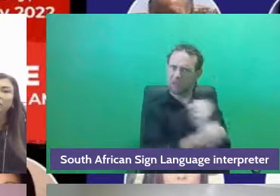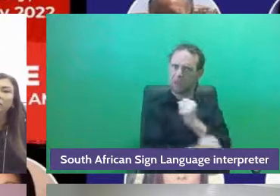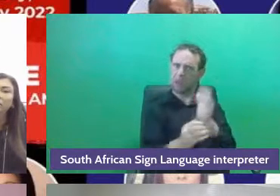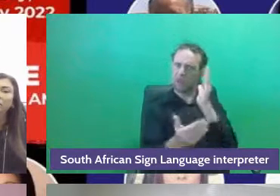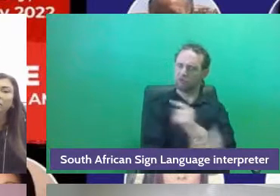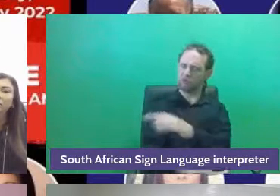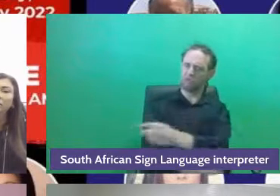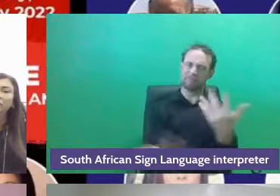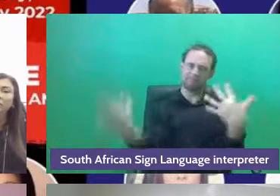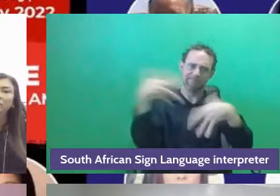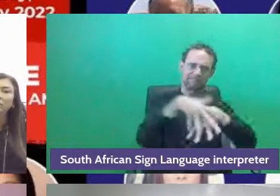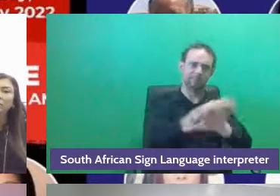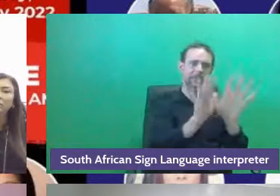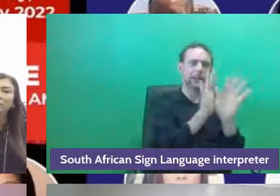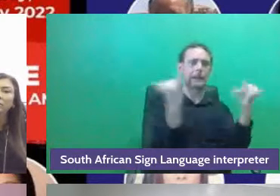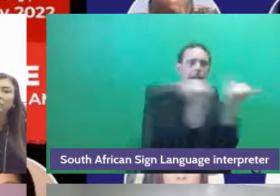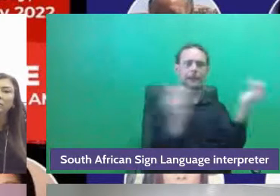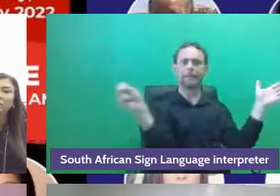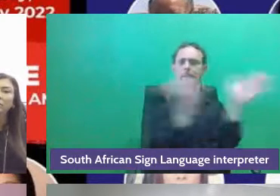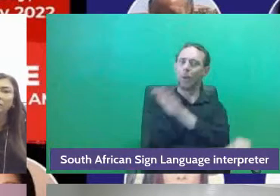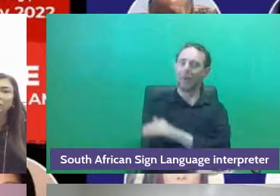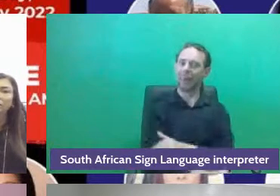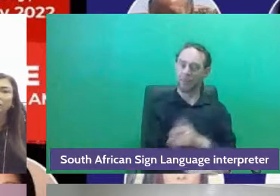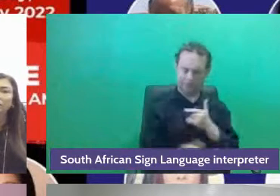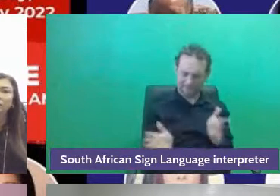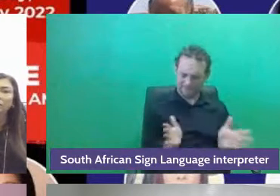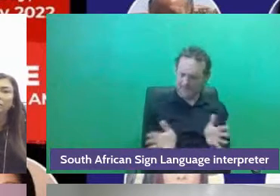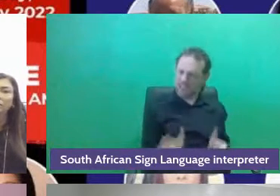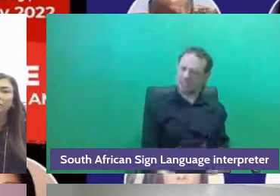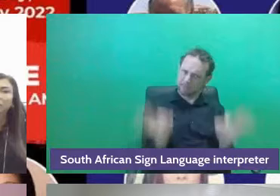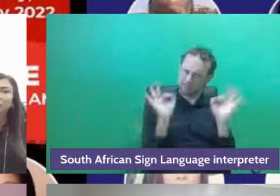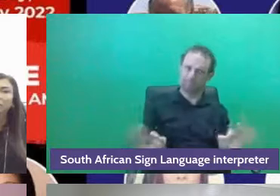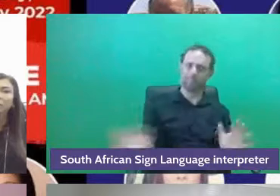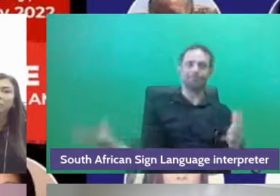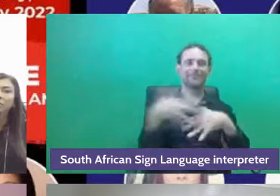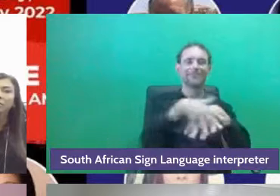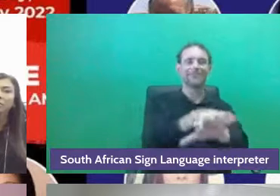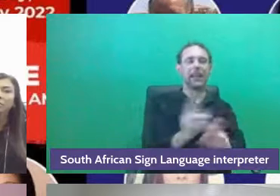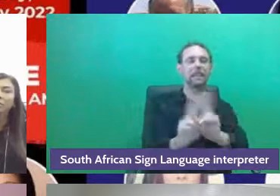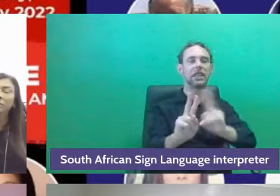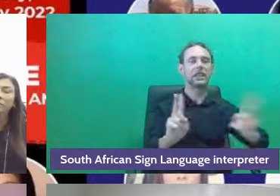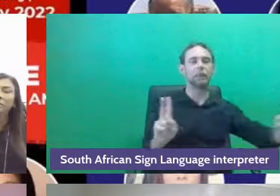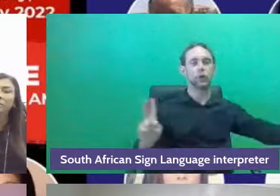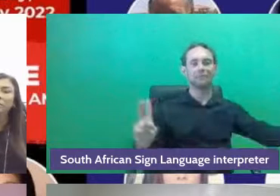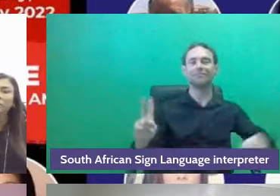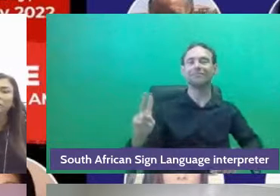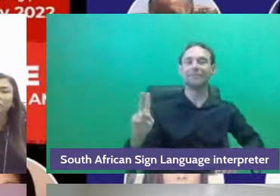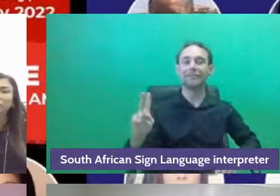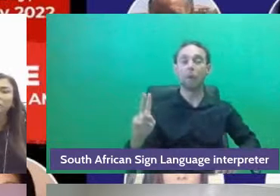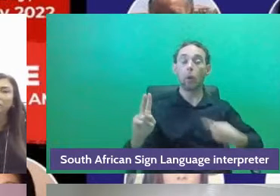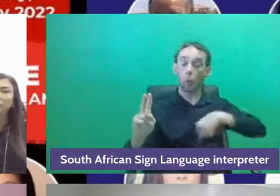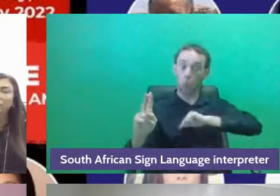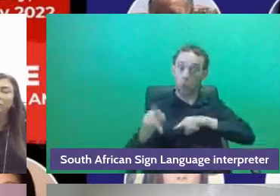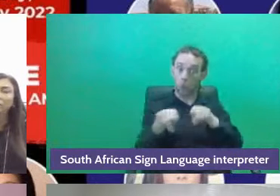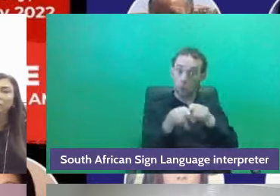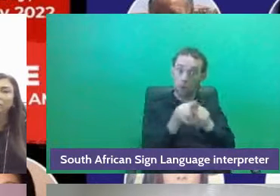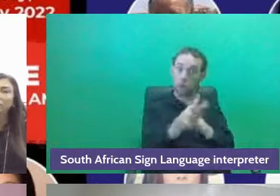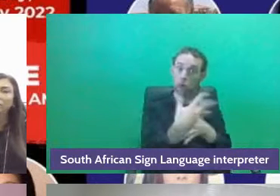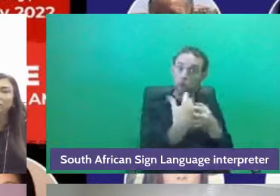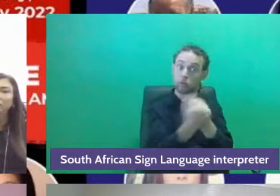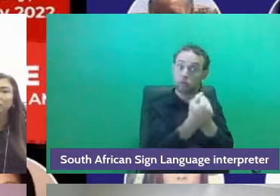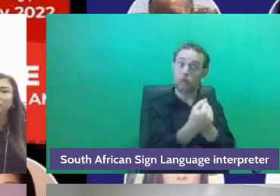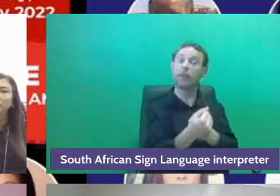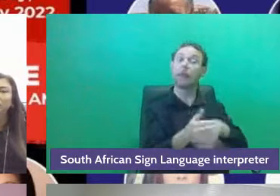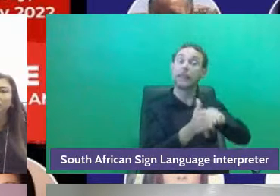is intentional inclusion and all aspects of lives. We will also work to support the development